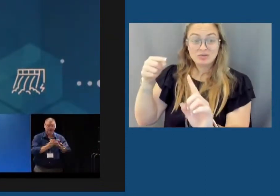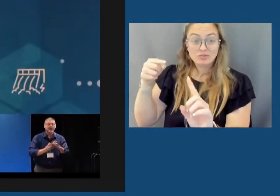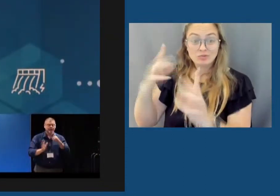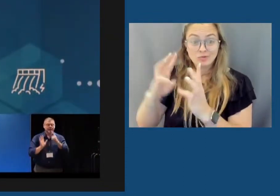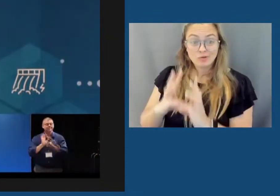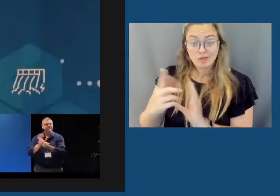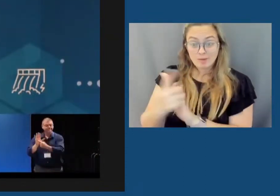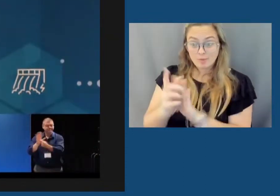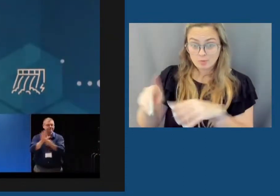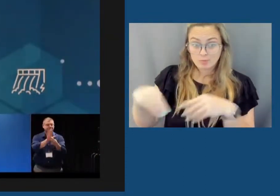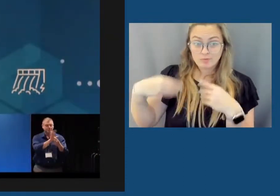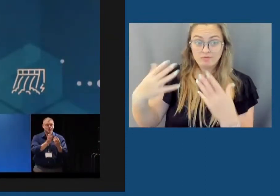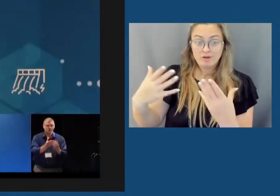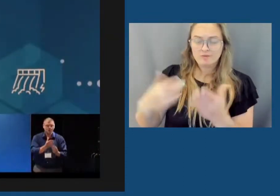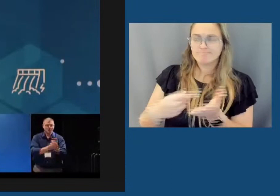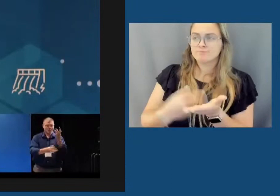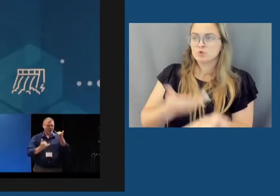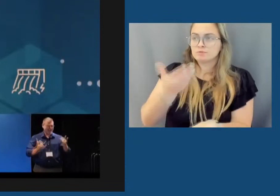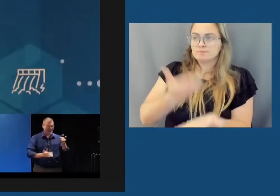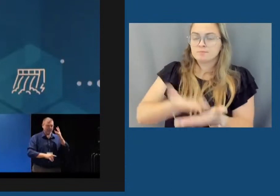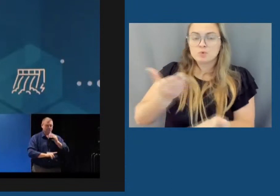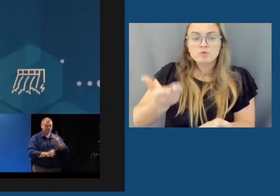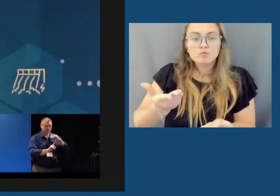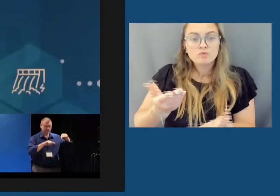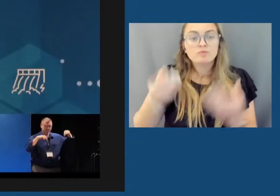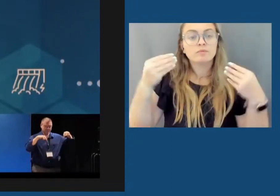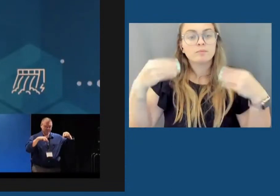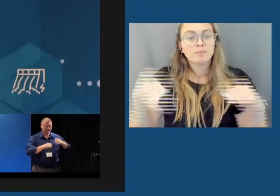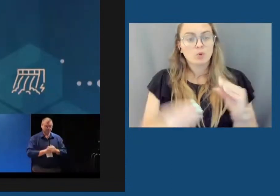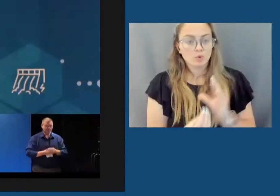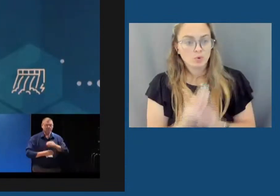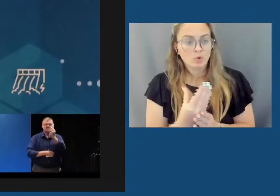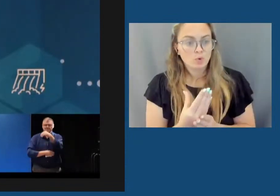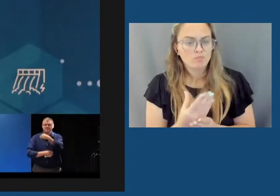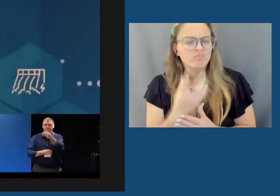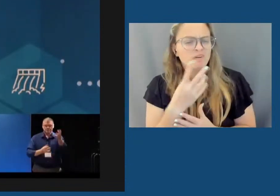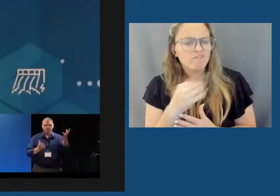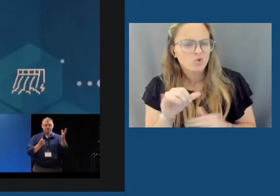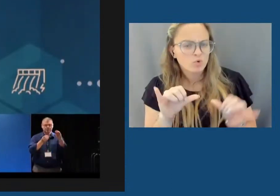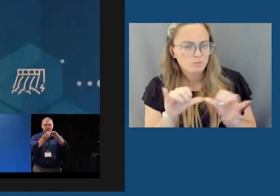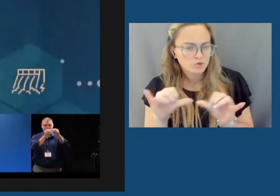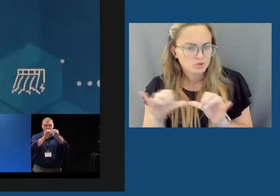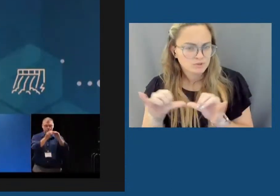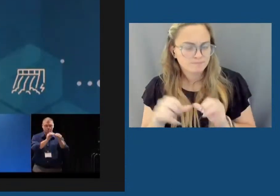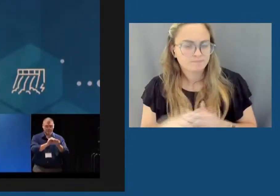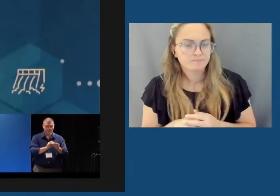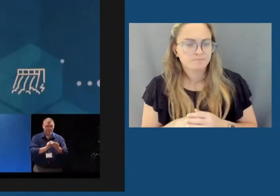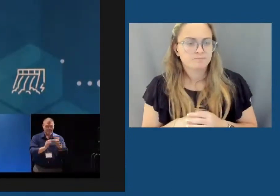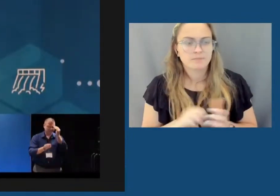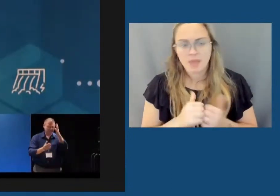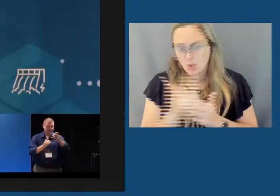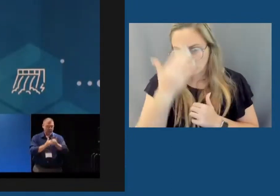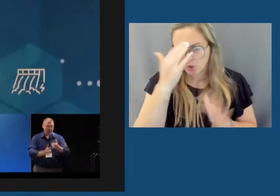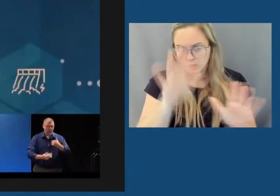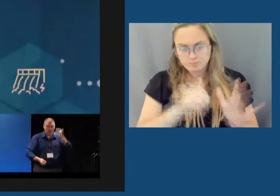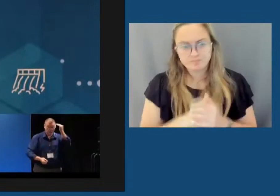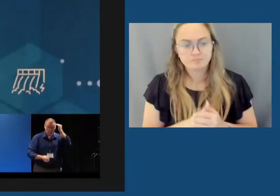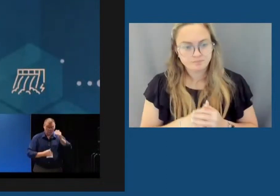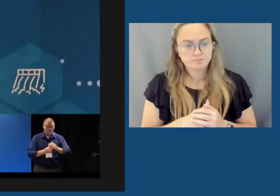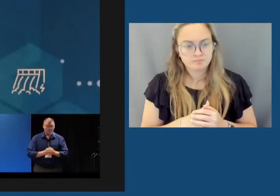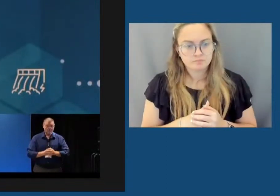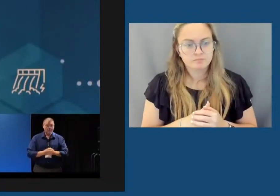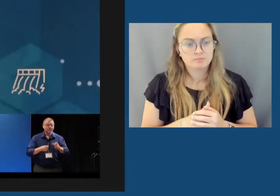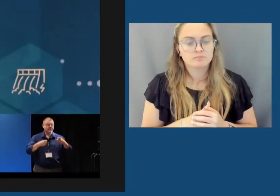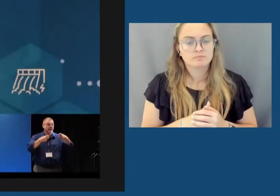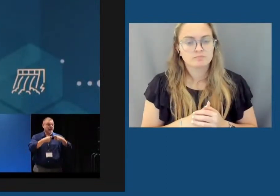reflective of the market growth that we are now seeing. Let me give you a few metrics. This is how I know. Electric